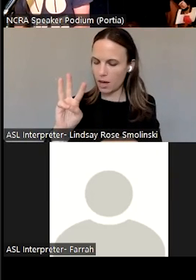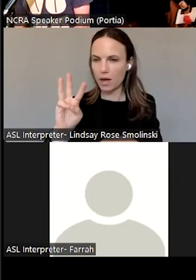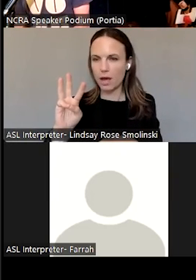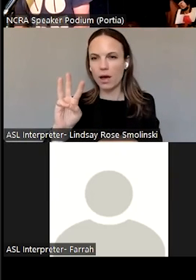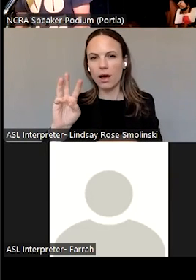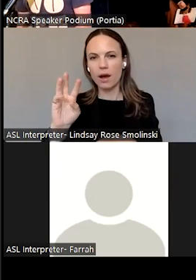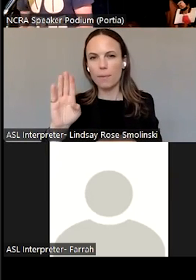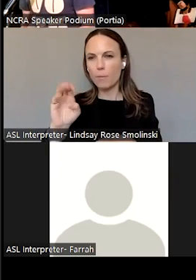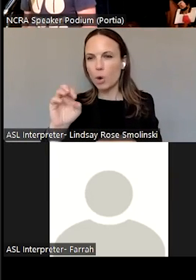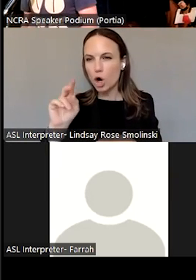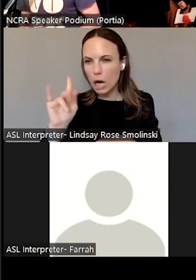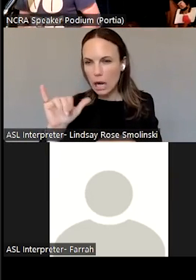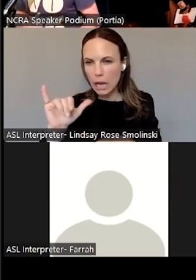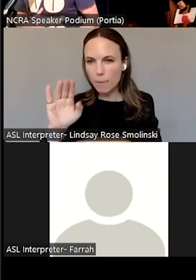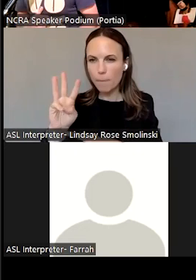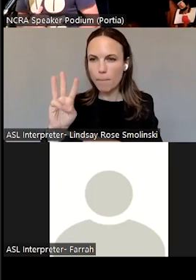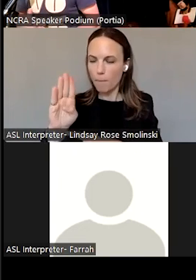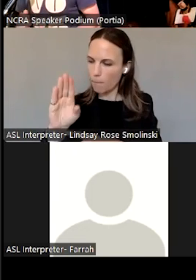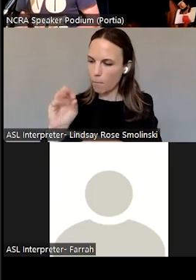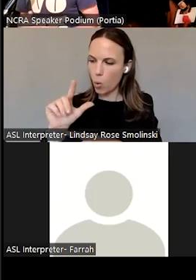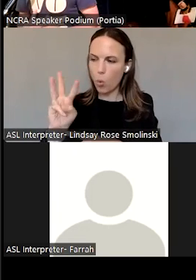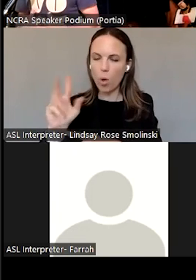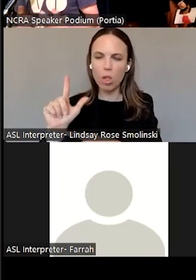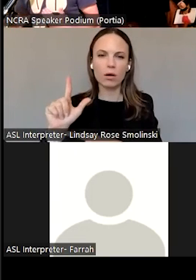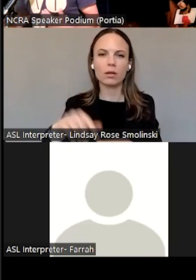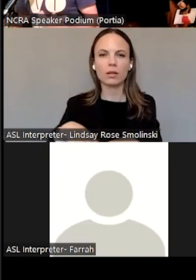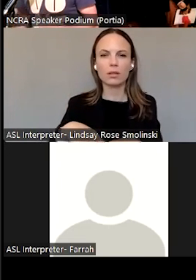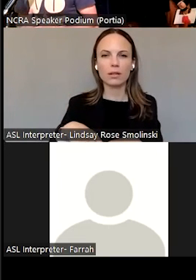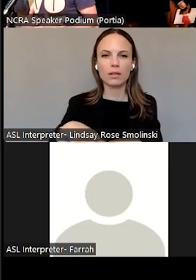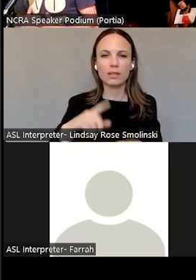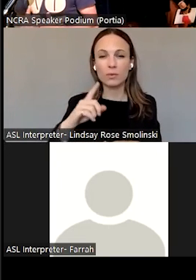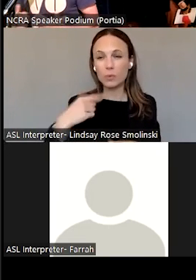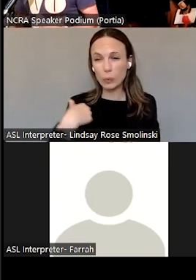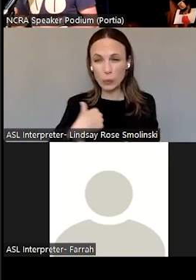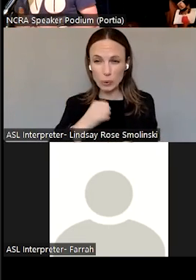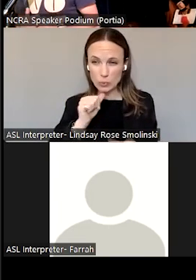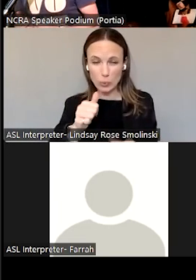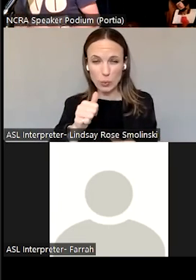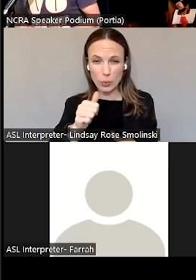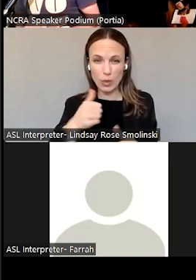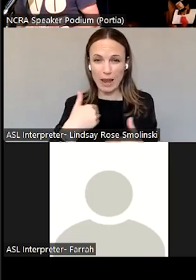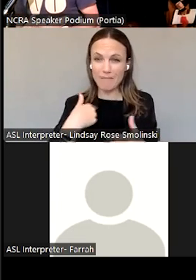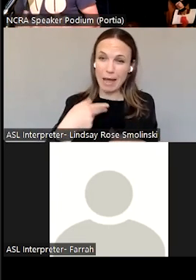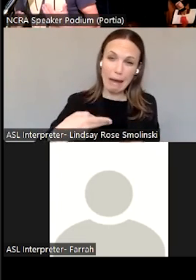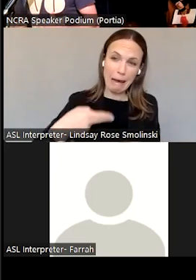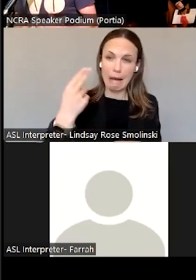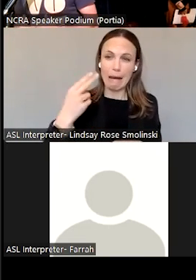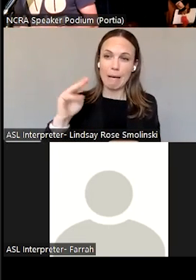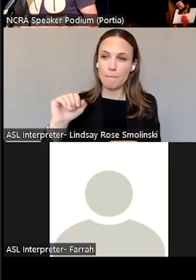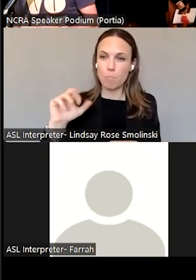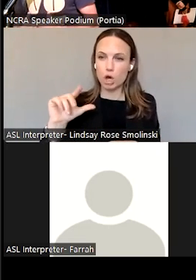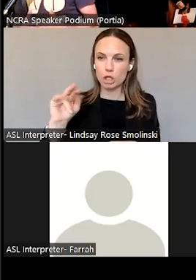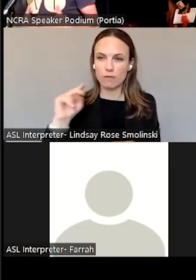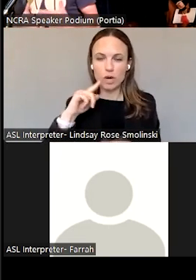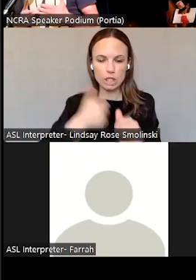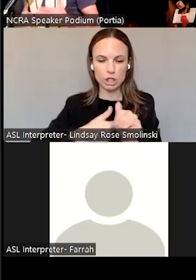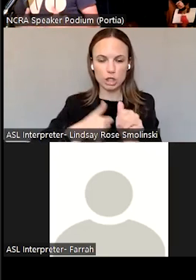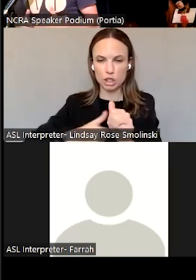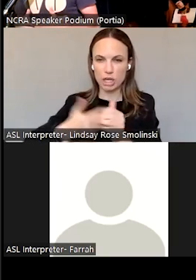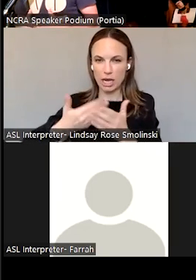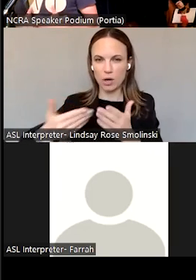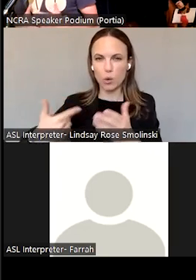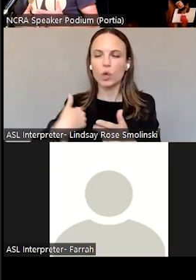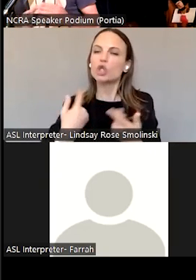But it's surprising because we don't necessarily derive the highest margin for each product. We'll really try to be